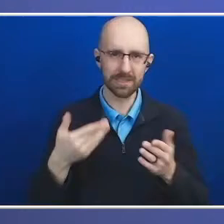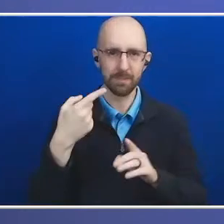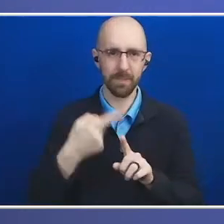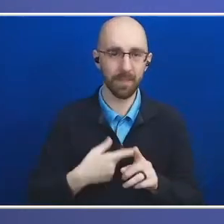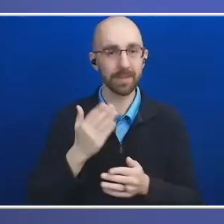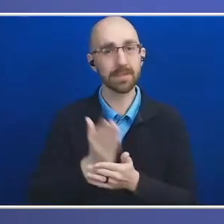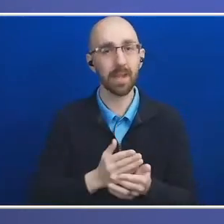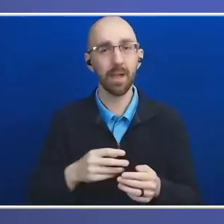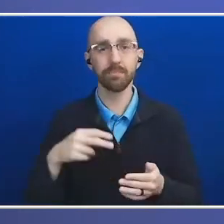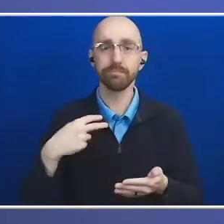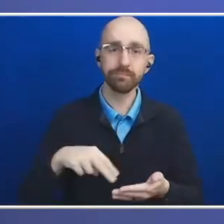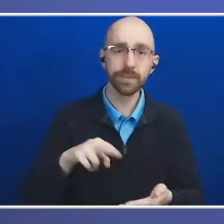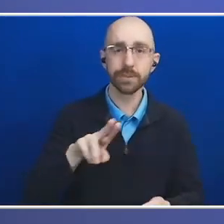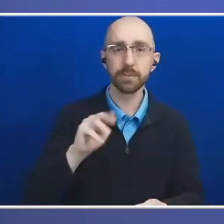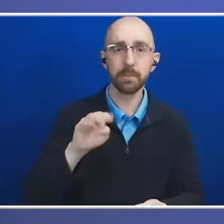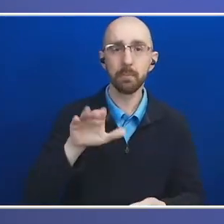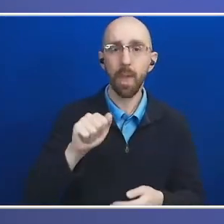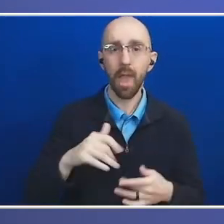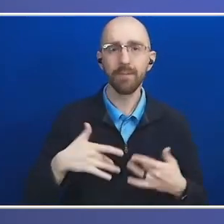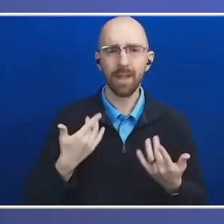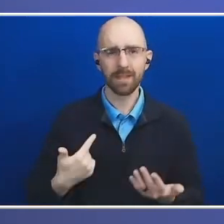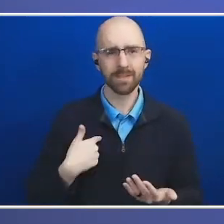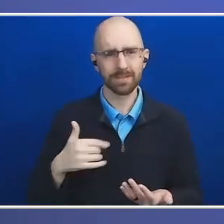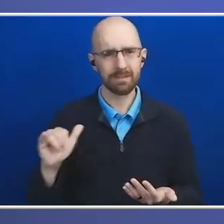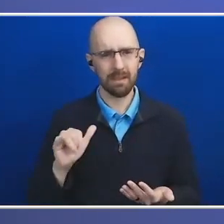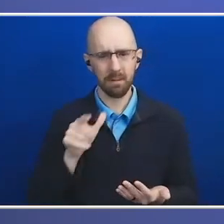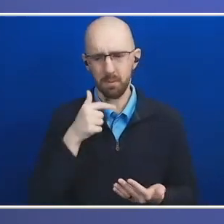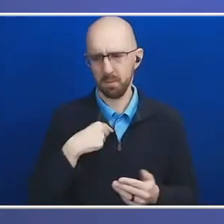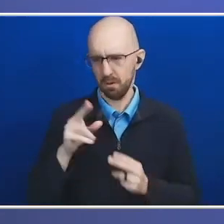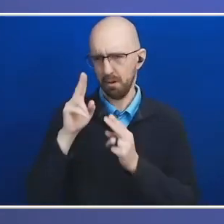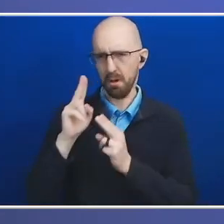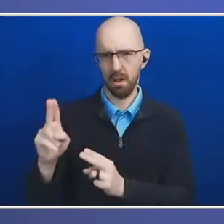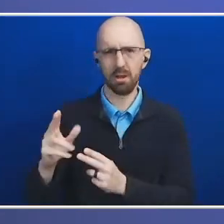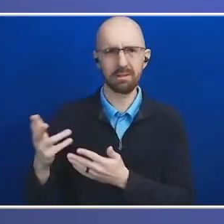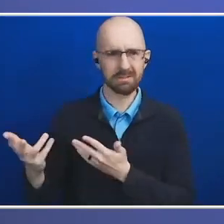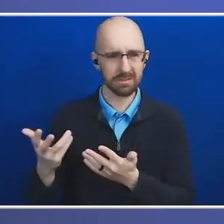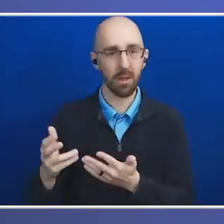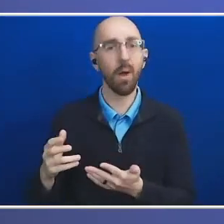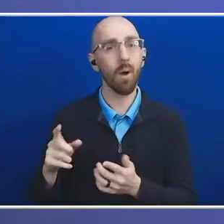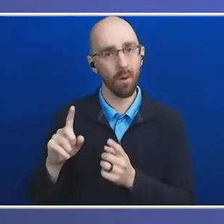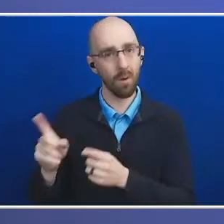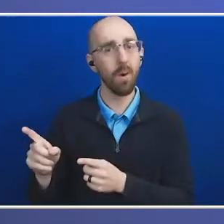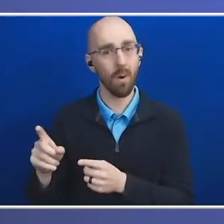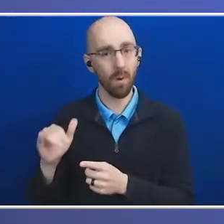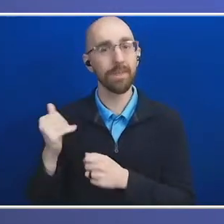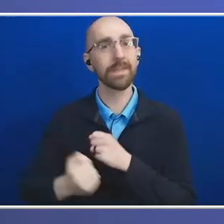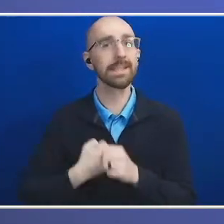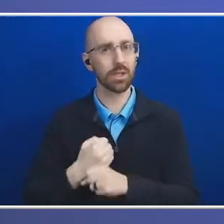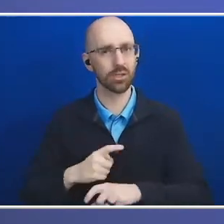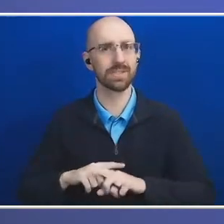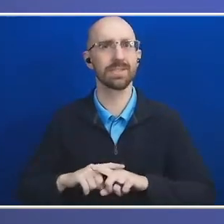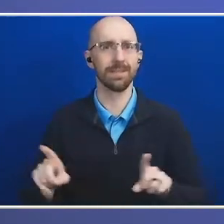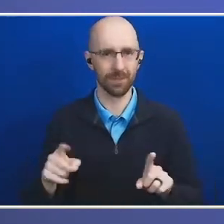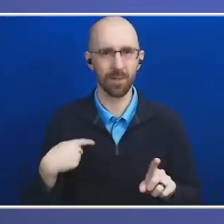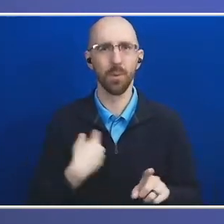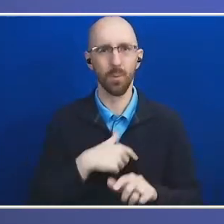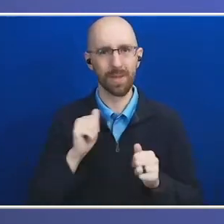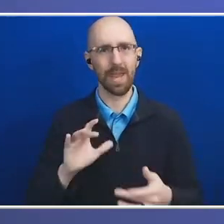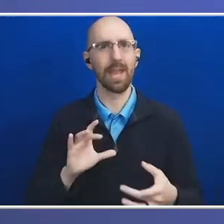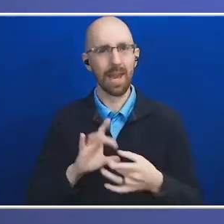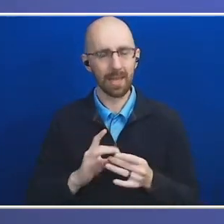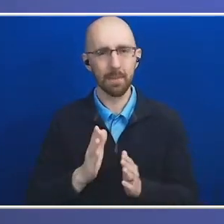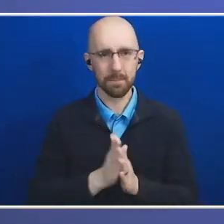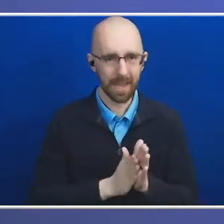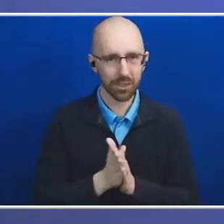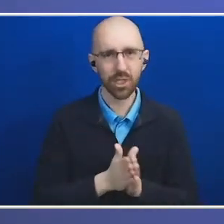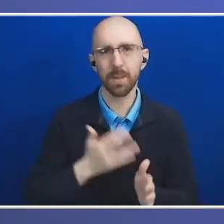was like, I don't know who I would do like that in honor of, and I was like, oh, this year it hit differently. Like, okay, we can connect passion and purpose, and